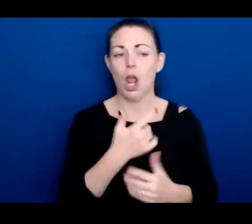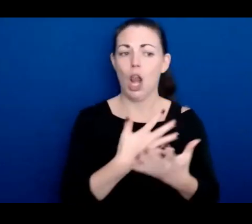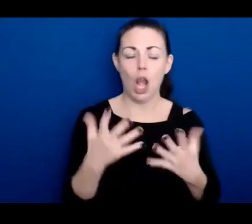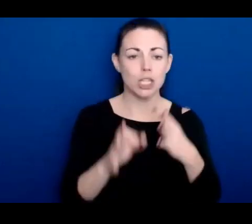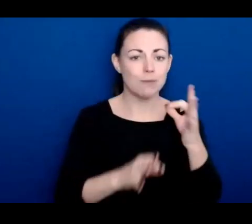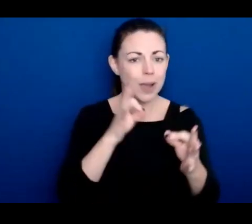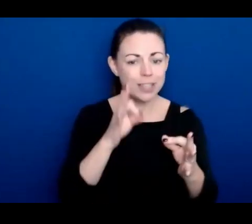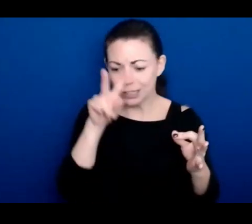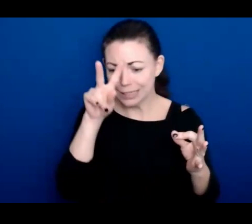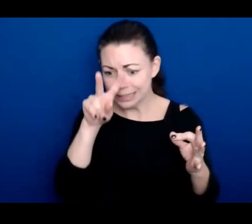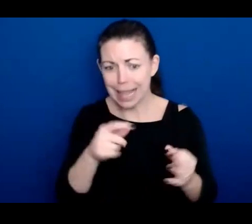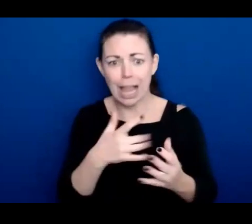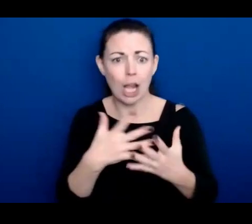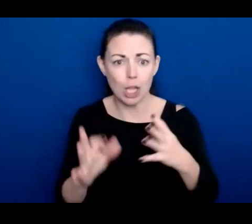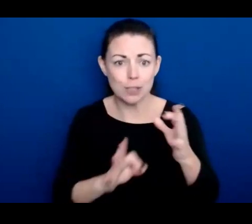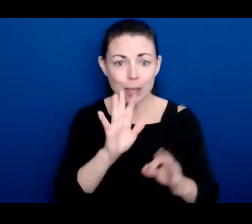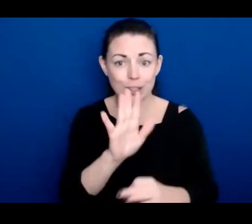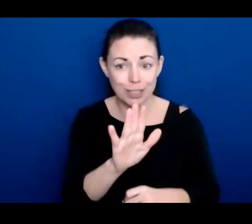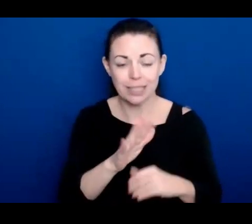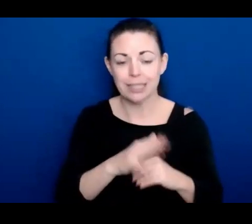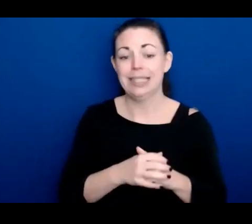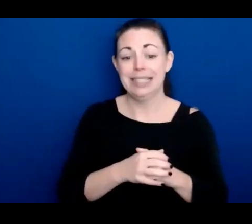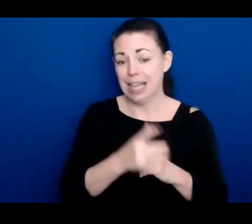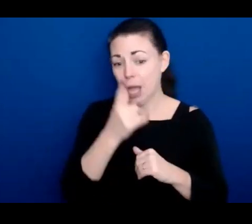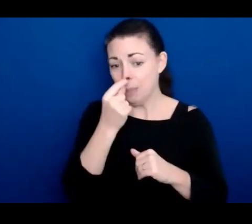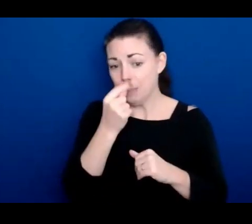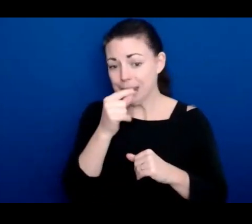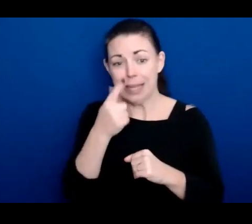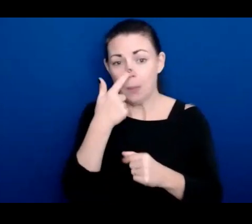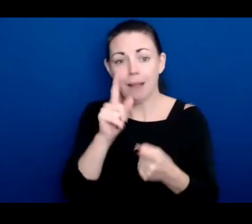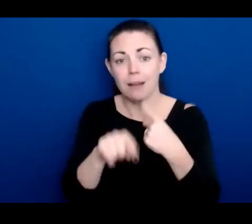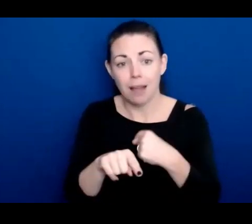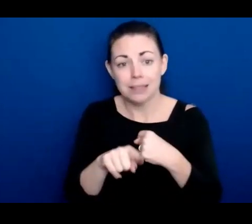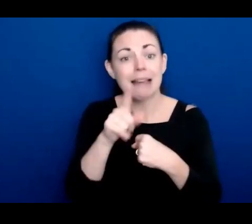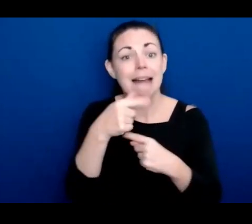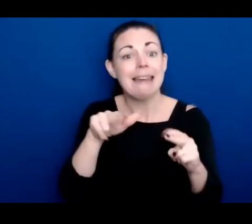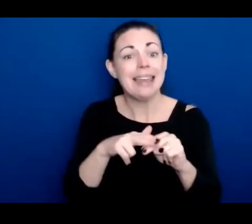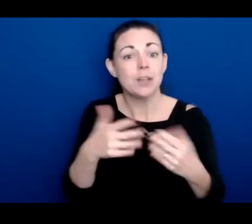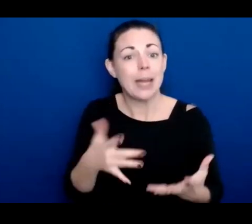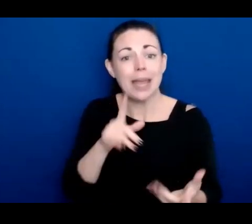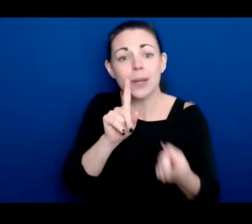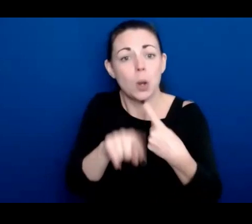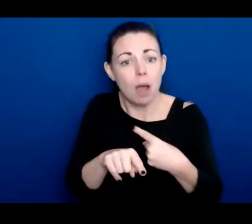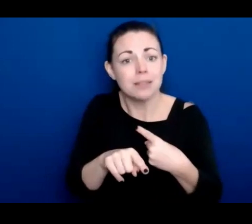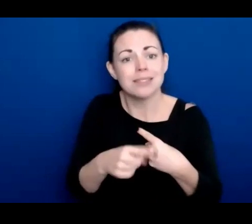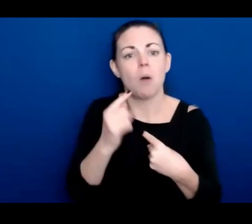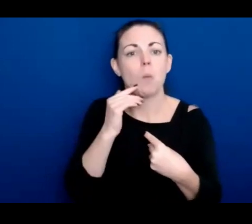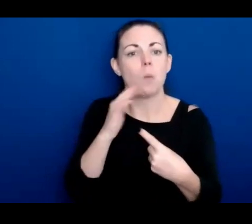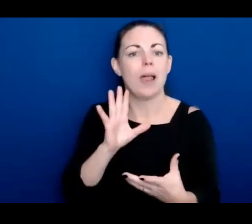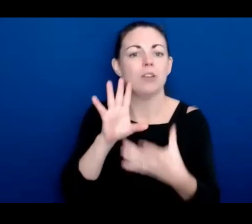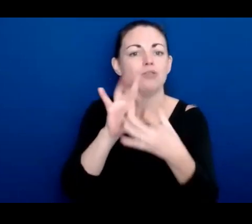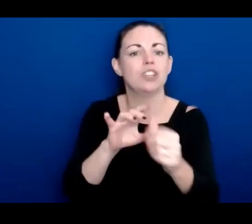gone through. There's a lot of questions. So just to make you aware, if we don't get to your question, we will reach out to you individually. There's a lot of probably